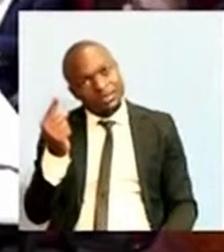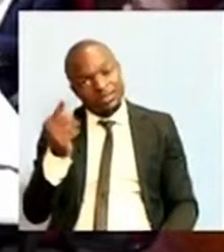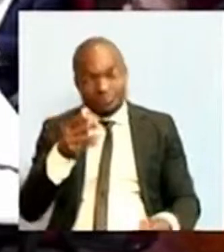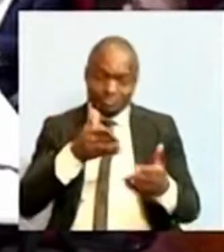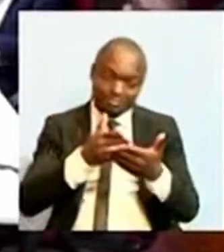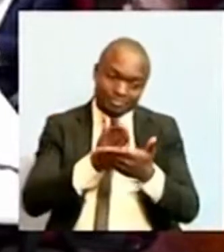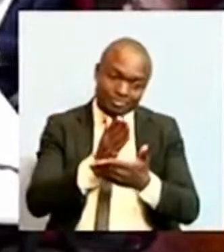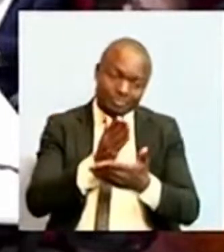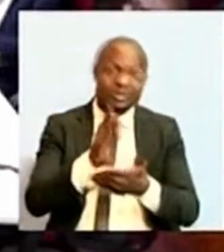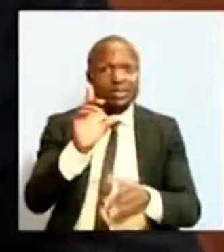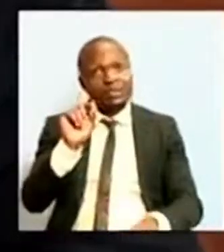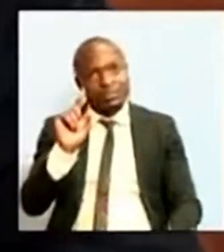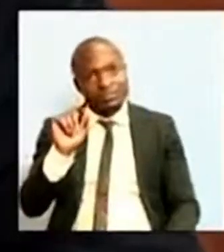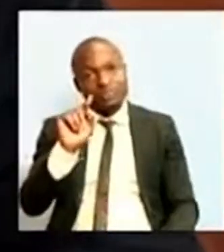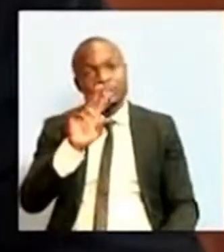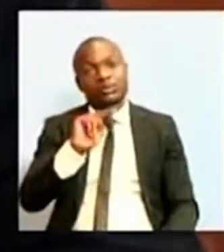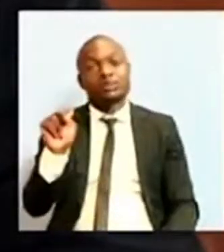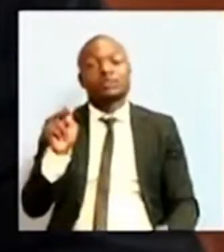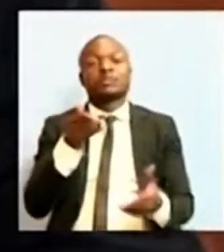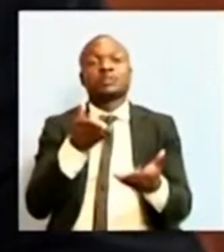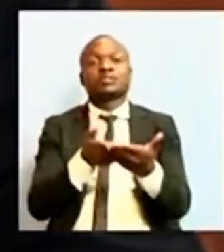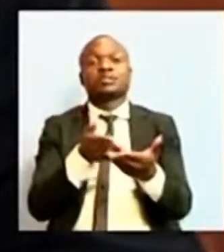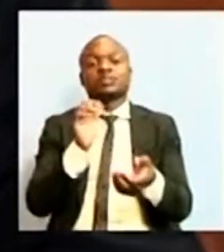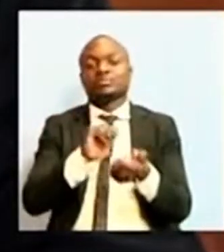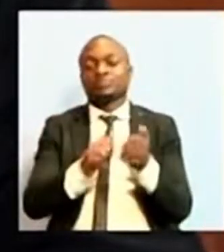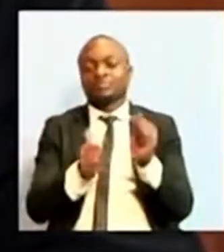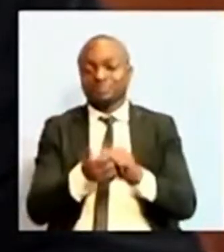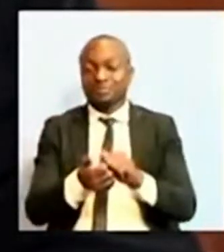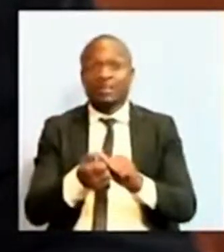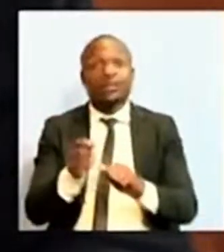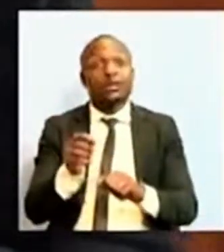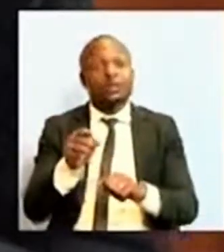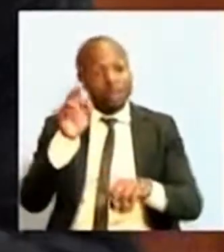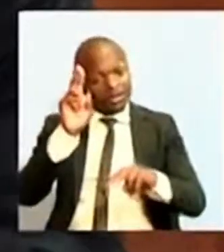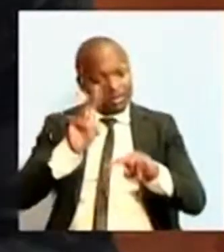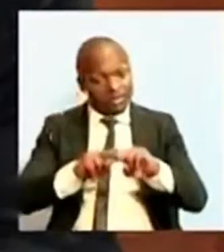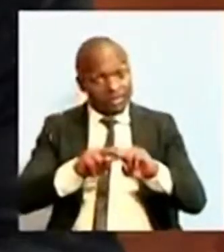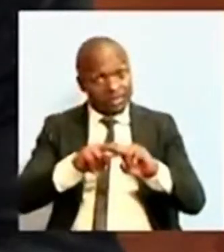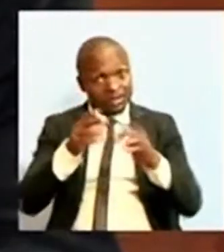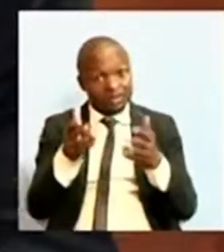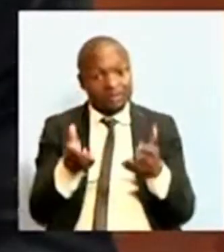queried, 2022 this is the query. Where I'm sitting,